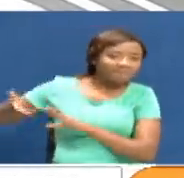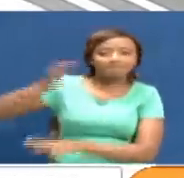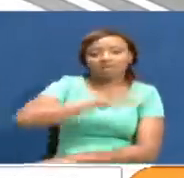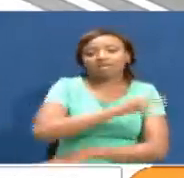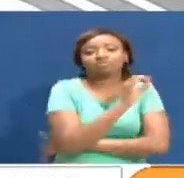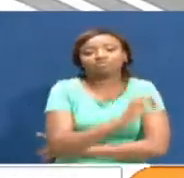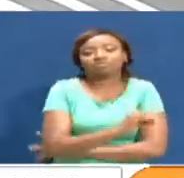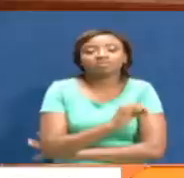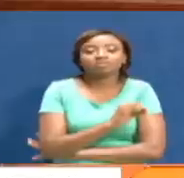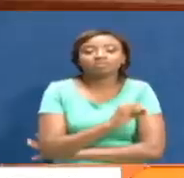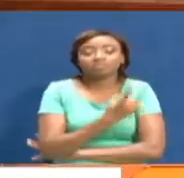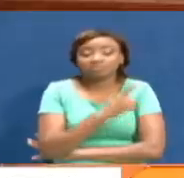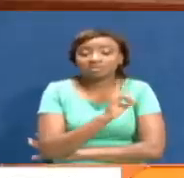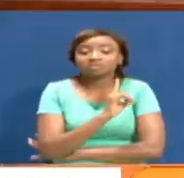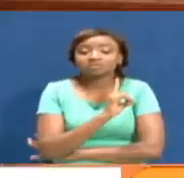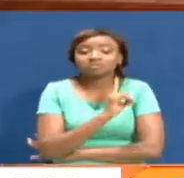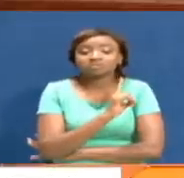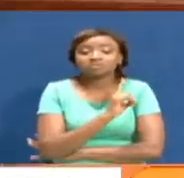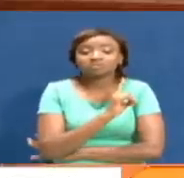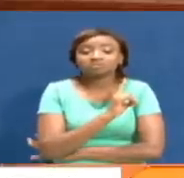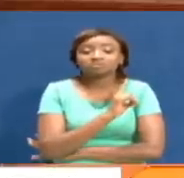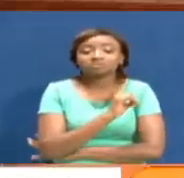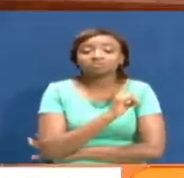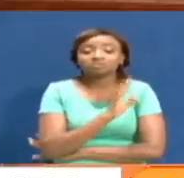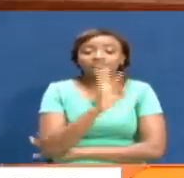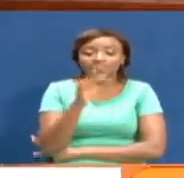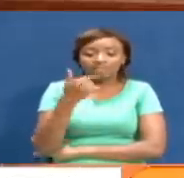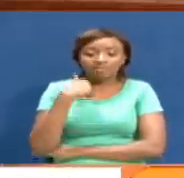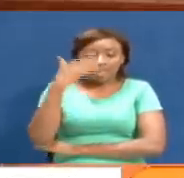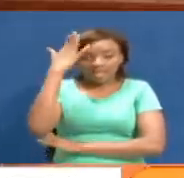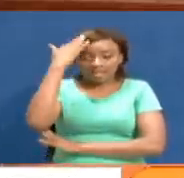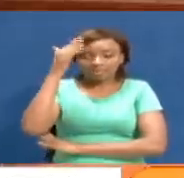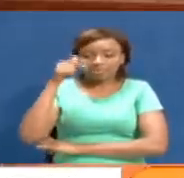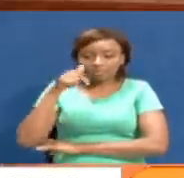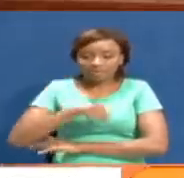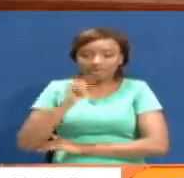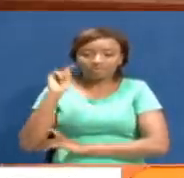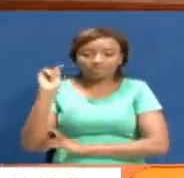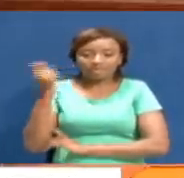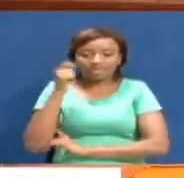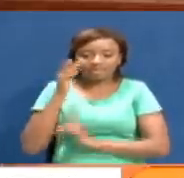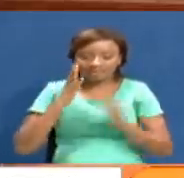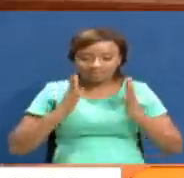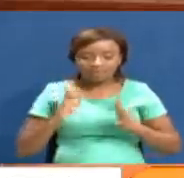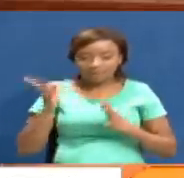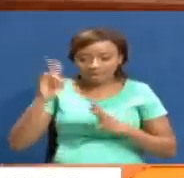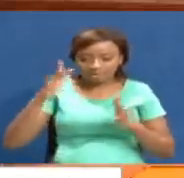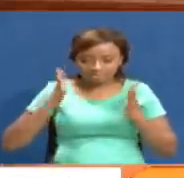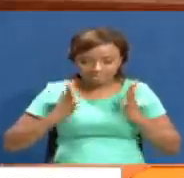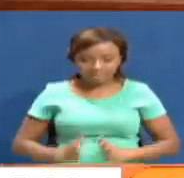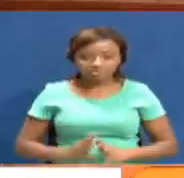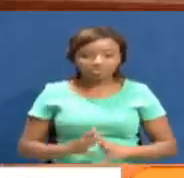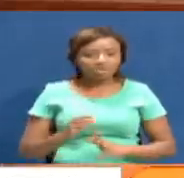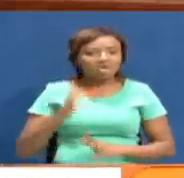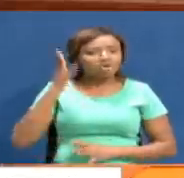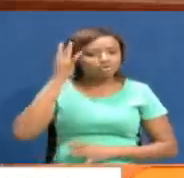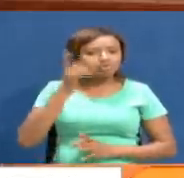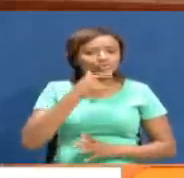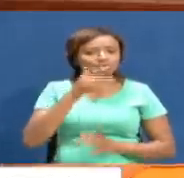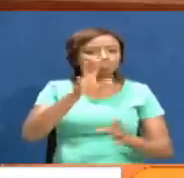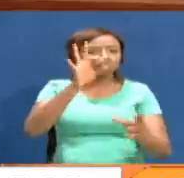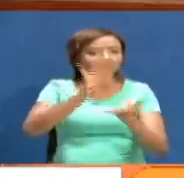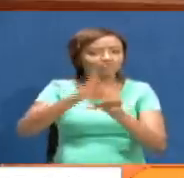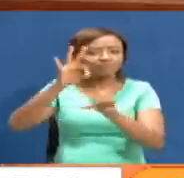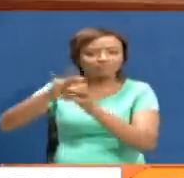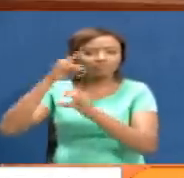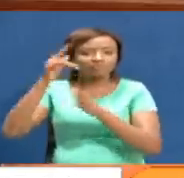go back to scratch. I'm sure the current Mwananchi or citizen of Nairobi will now know who to choose as